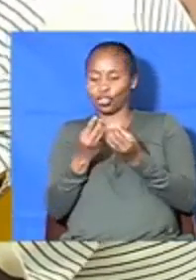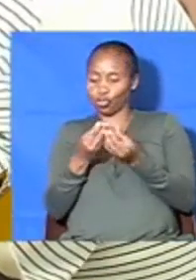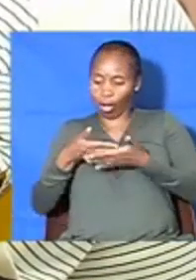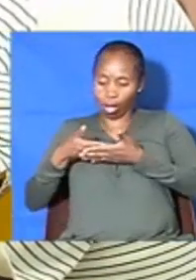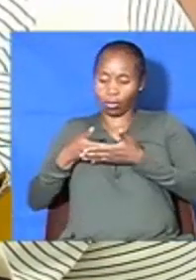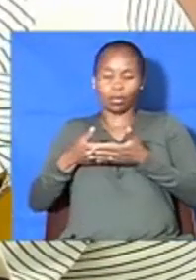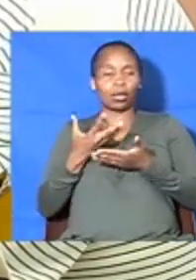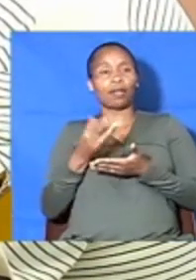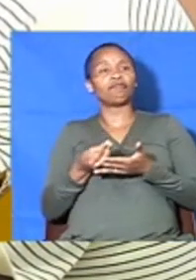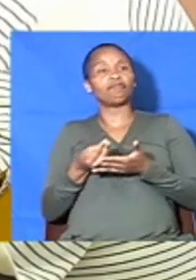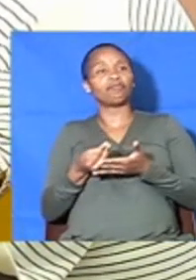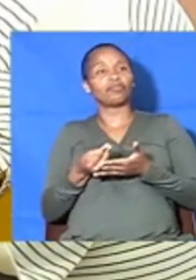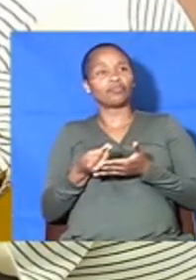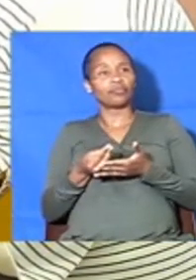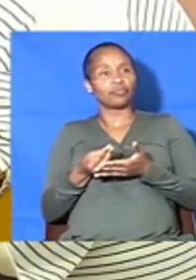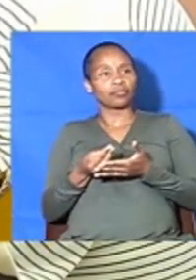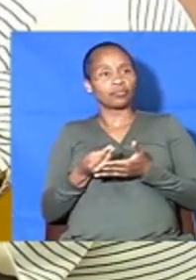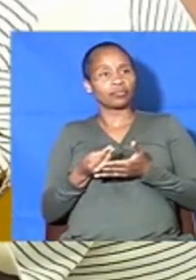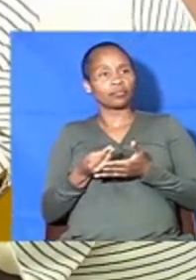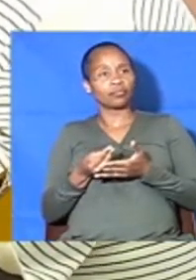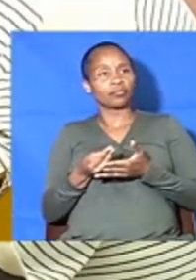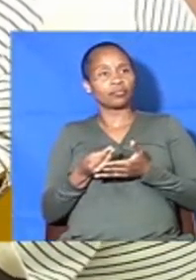support the bill, Amandla.